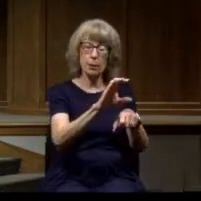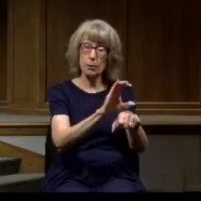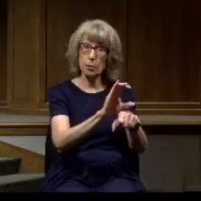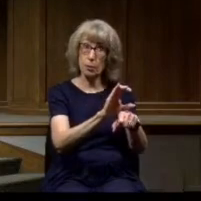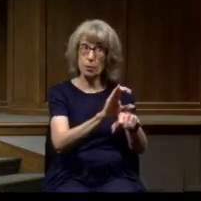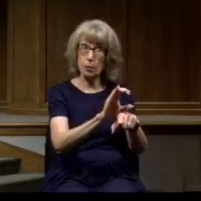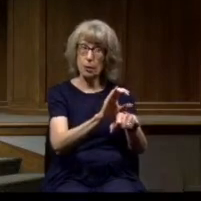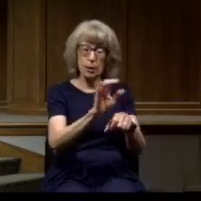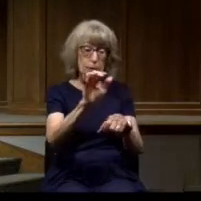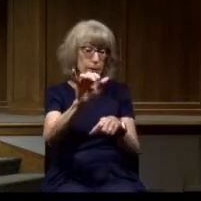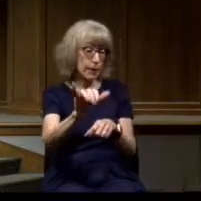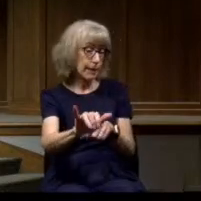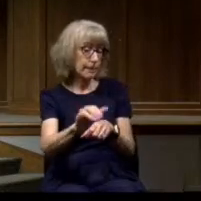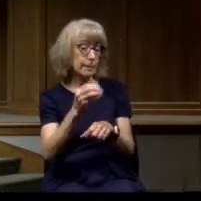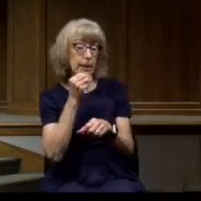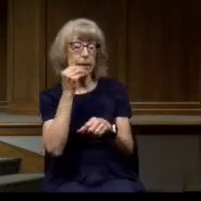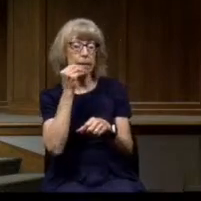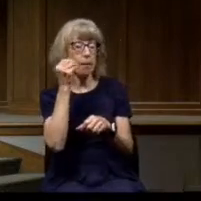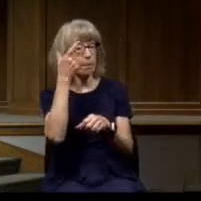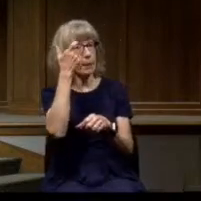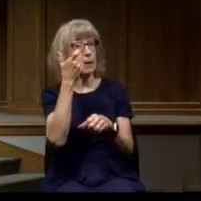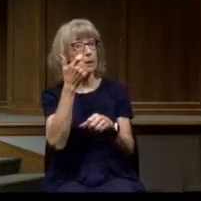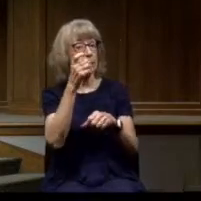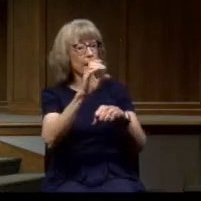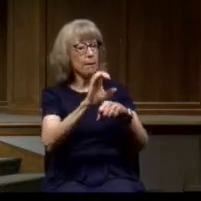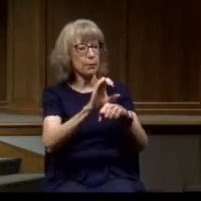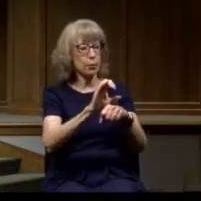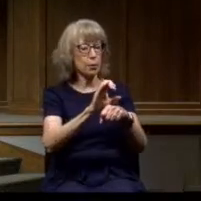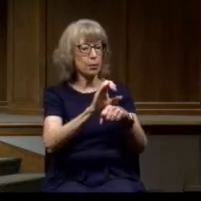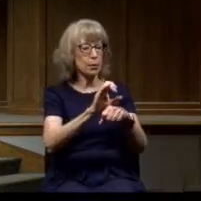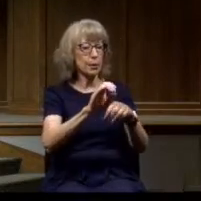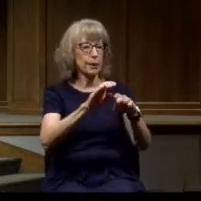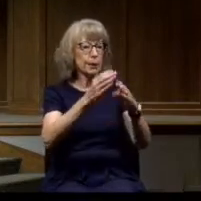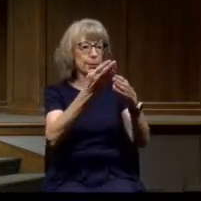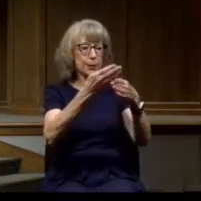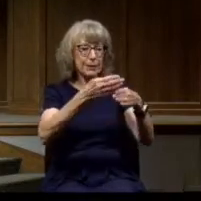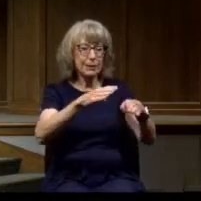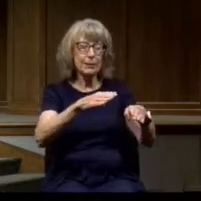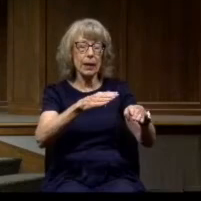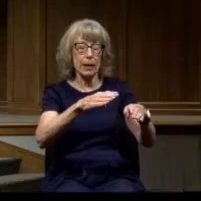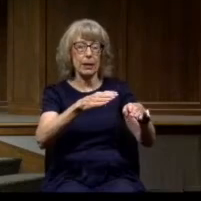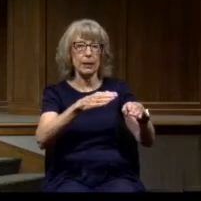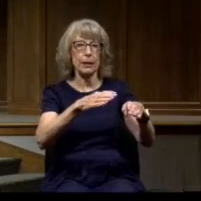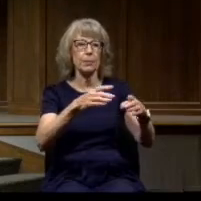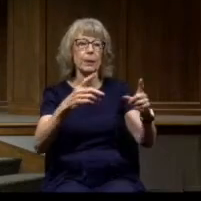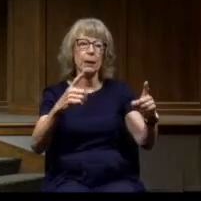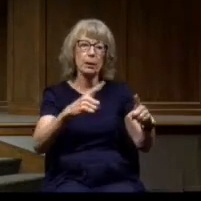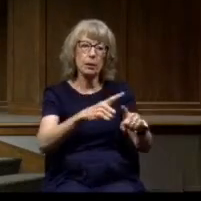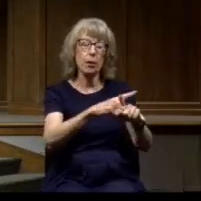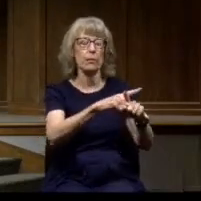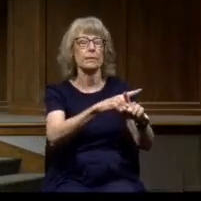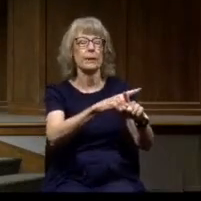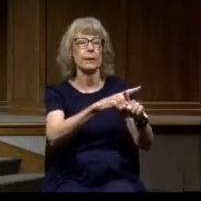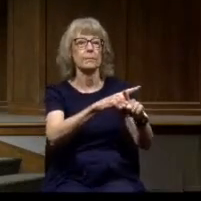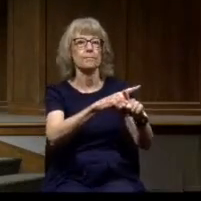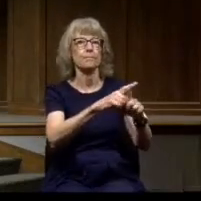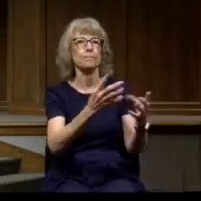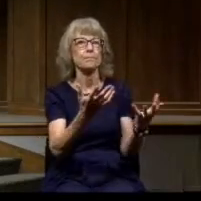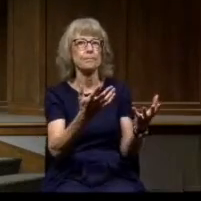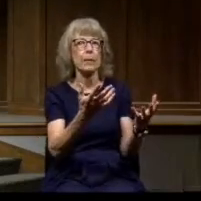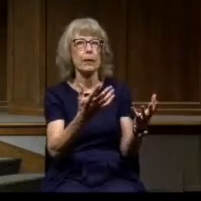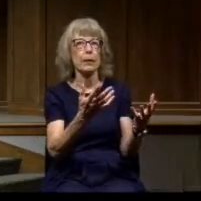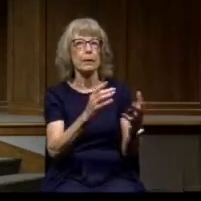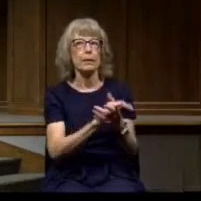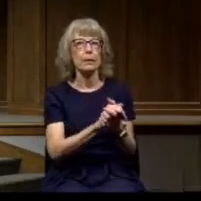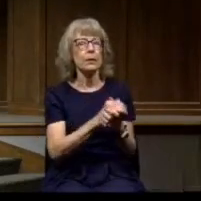Well, again, this is a hypothetical, but if this were true, this would be serious conflict. And so the only reason I give you that hypothetical is just to